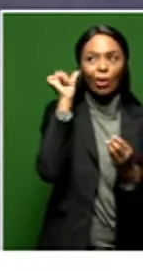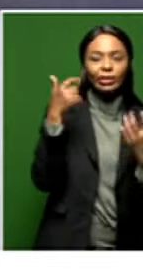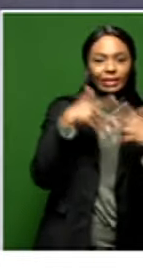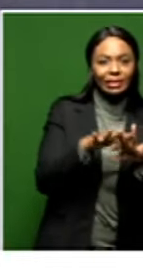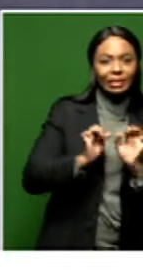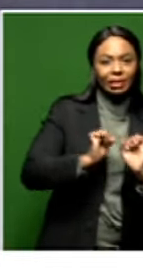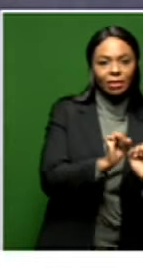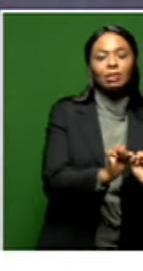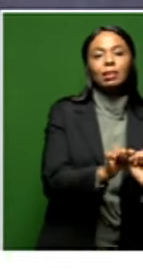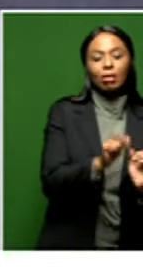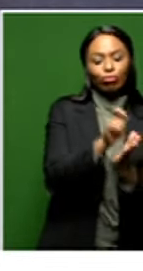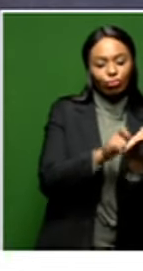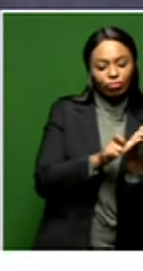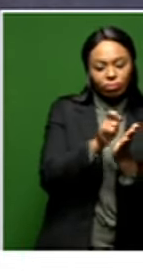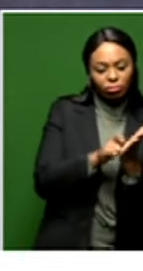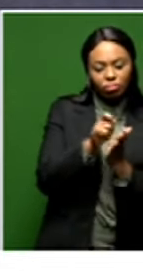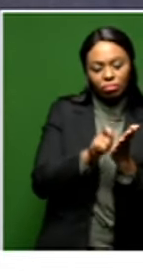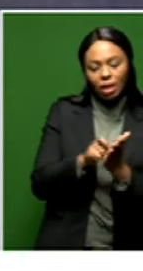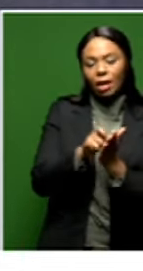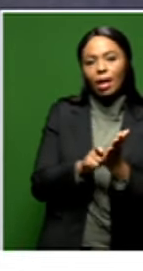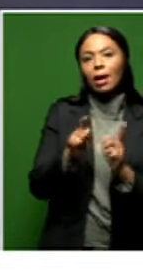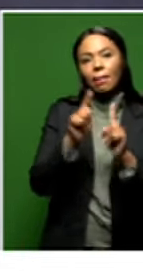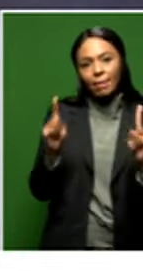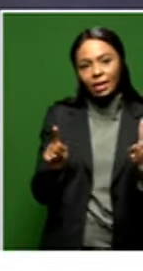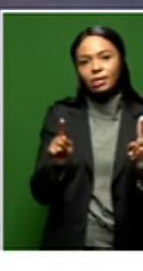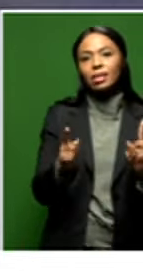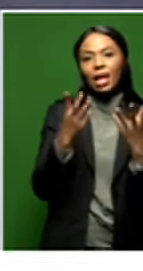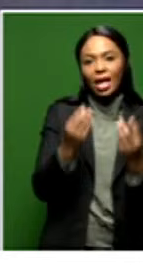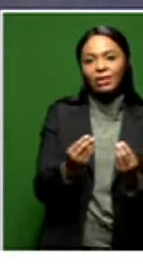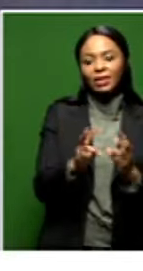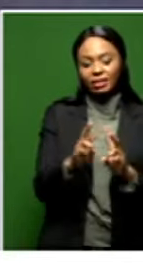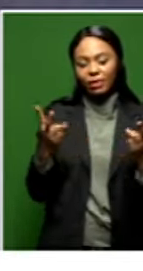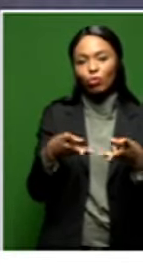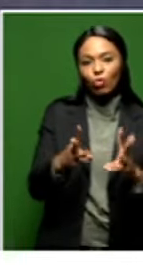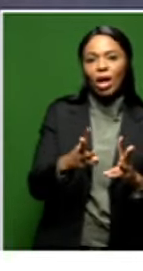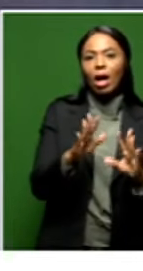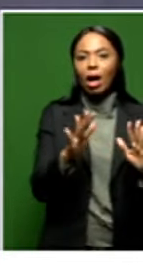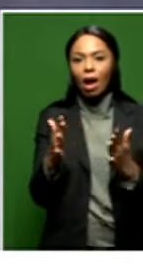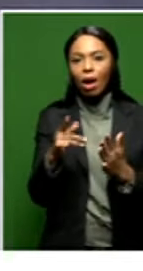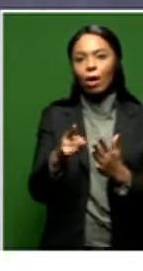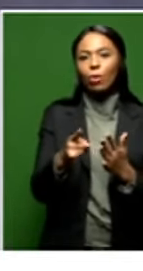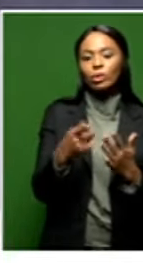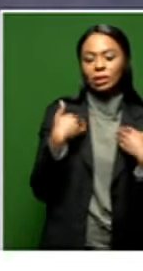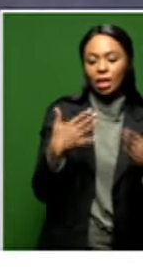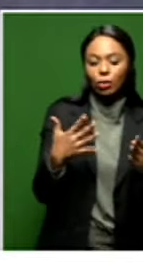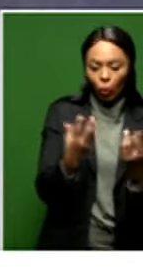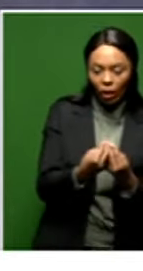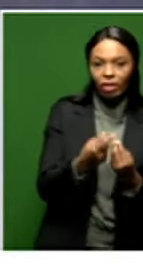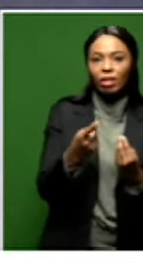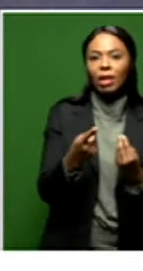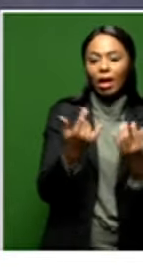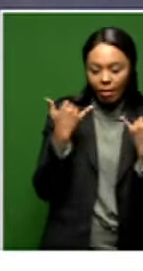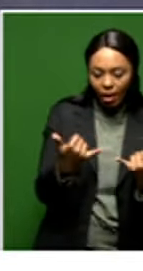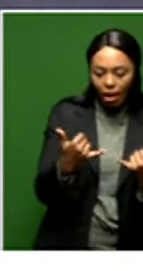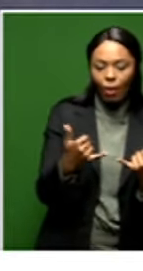because I wrote them on acoustic guitar. But then there's a cinematic feel that sort of goes towards. So it really starts down. And